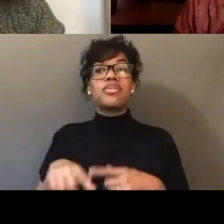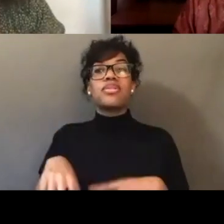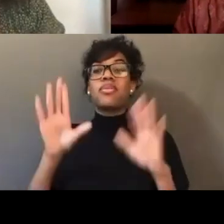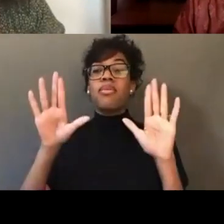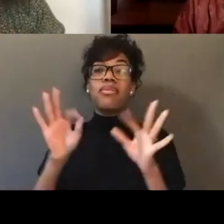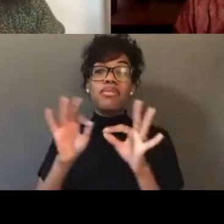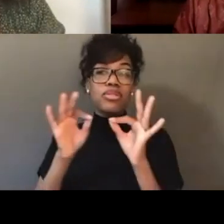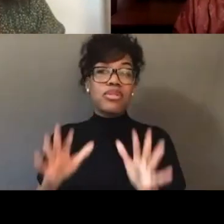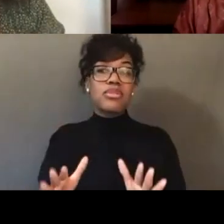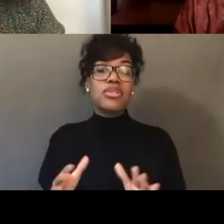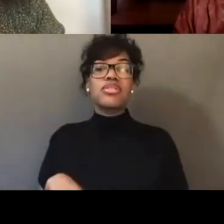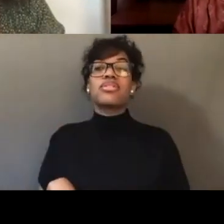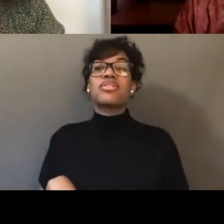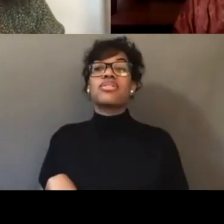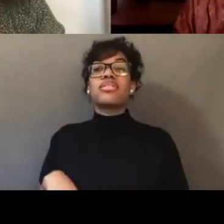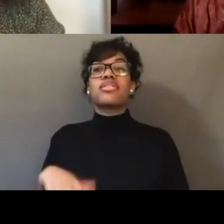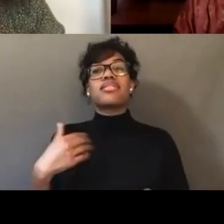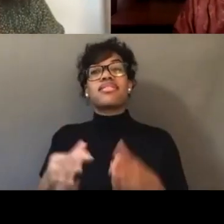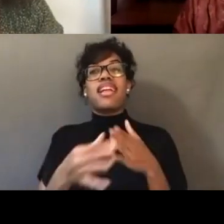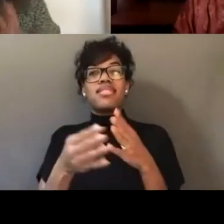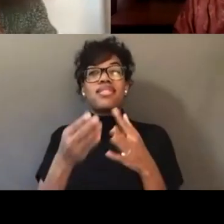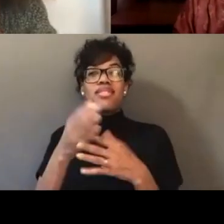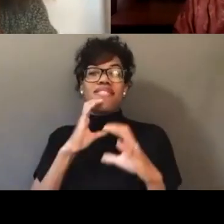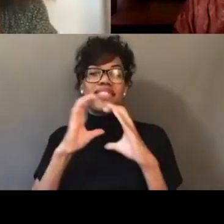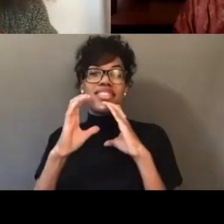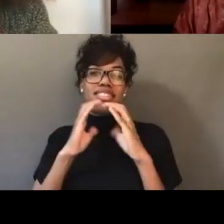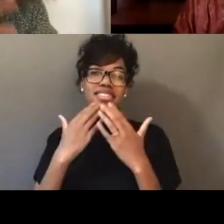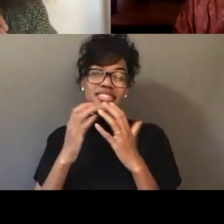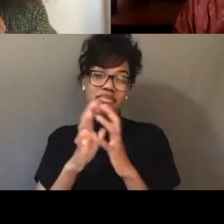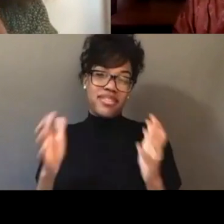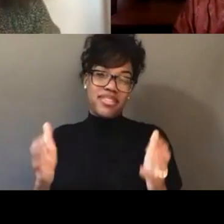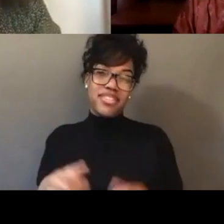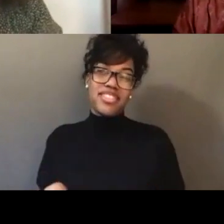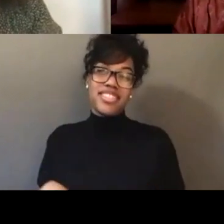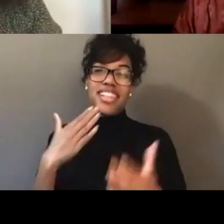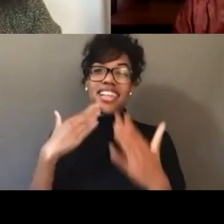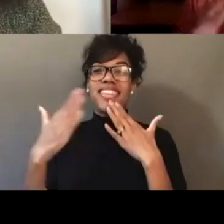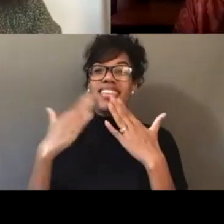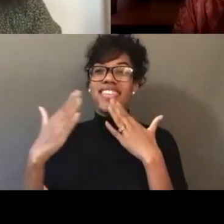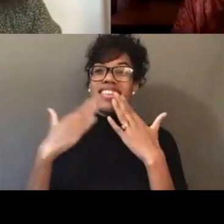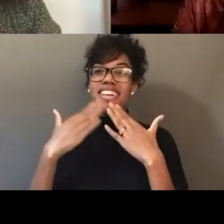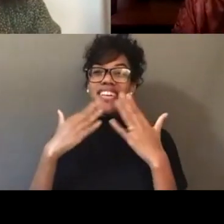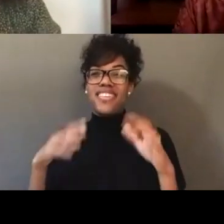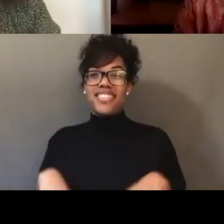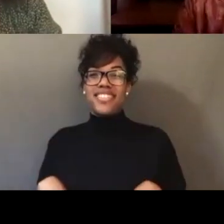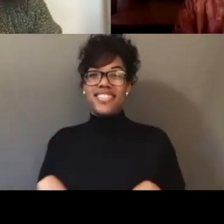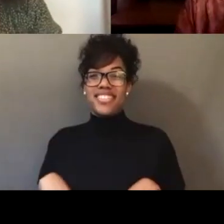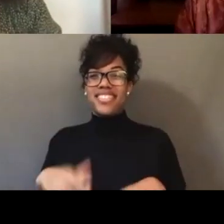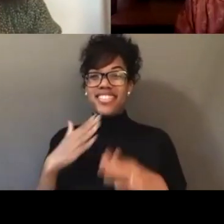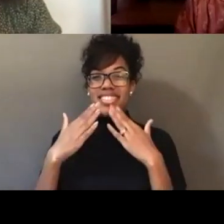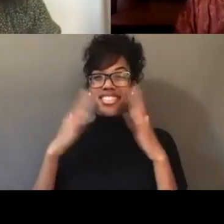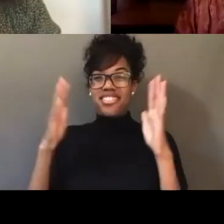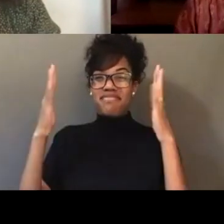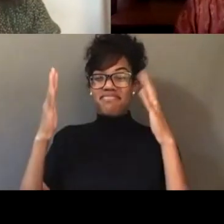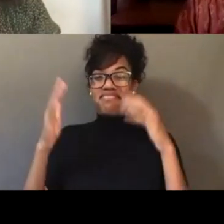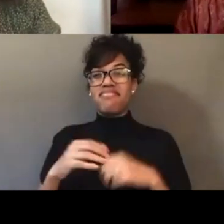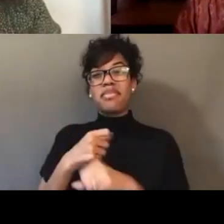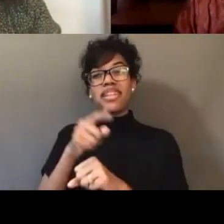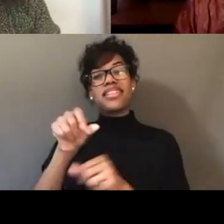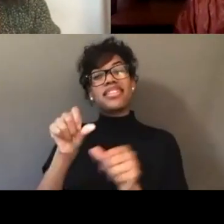interpreters who guided us through this conversation this evening. Thank you. Thank you for making this space more accessible for all of